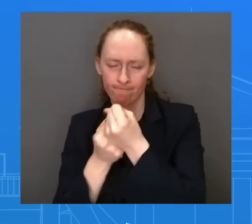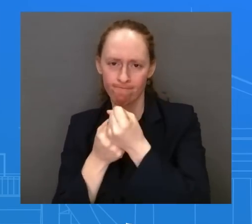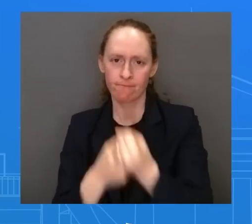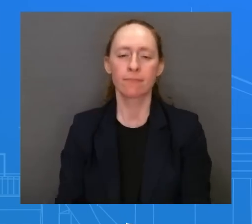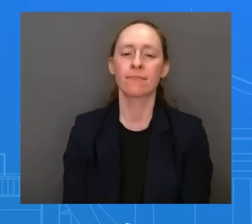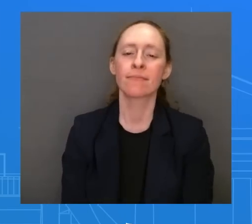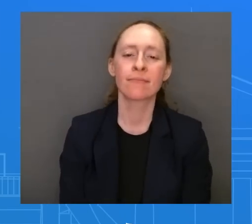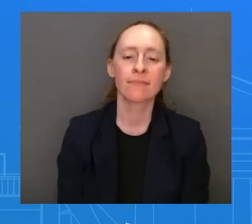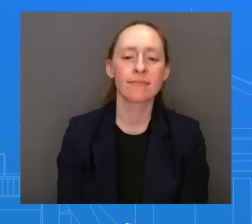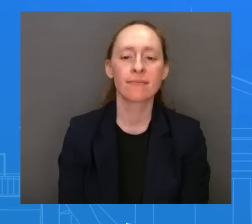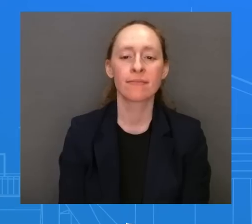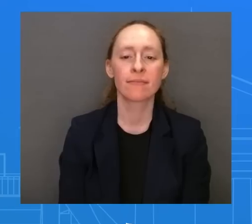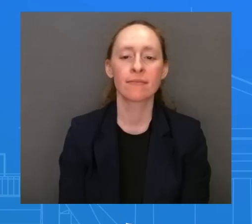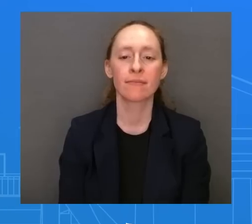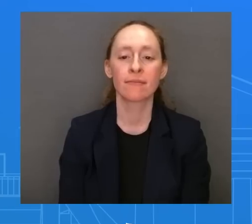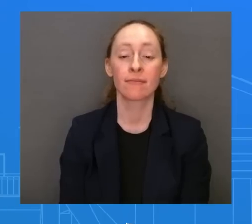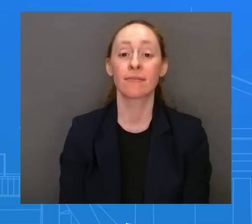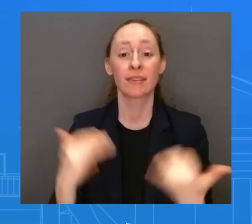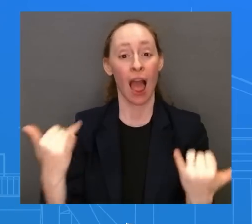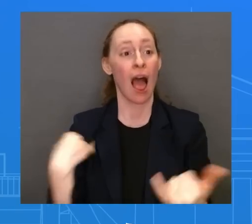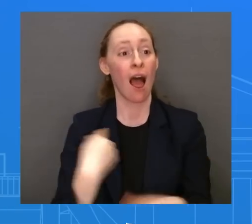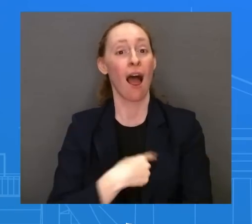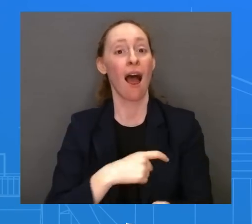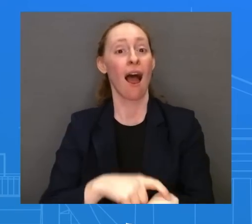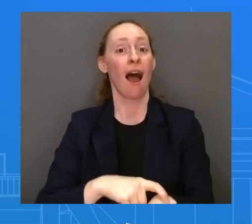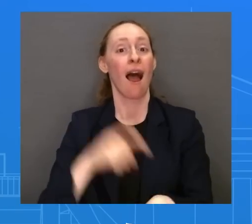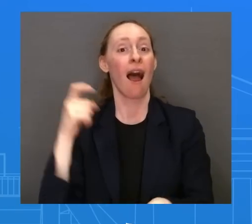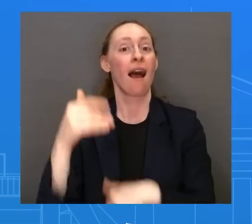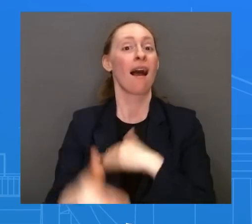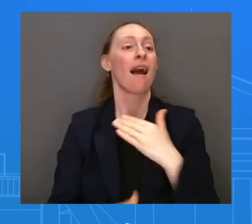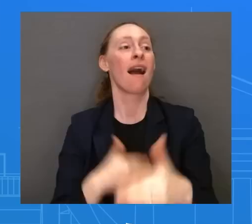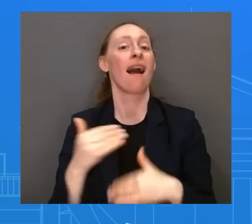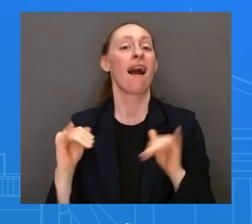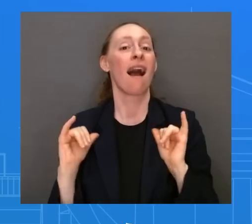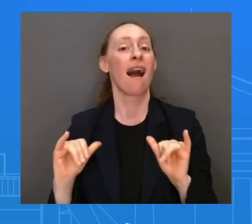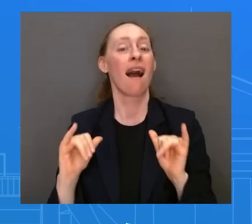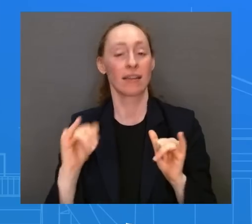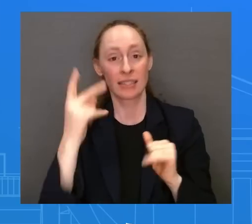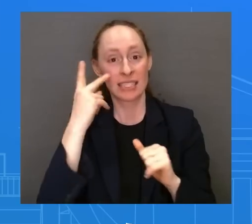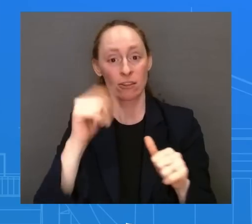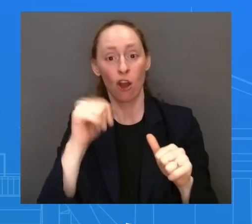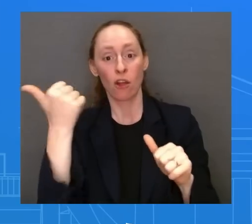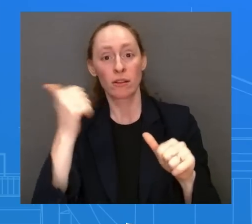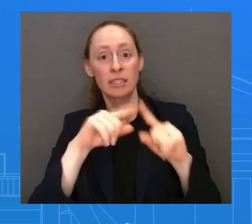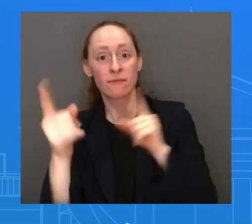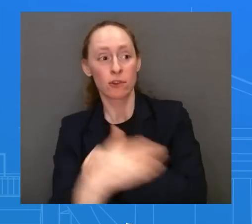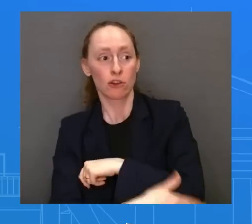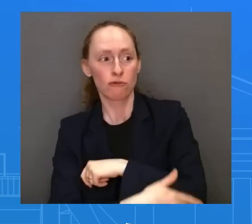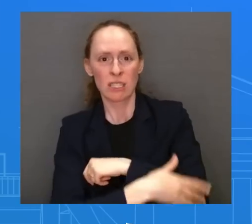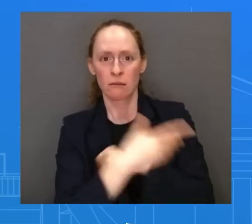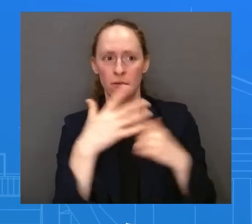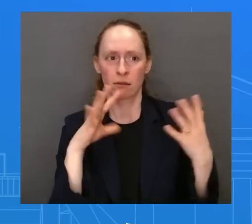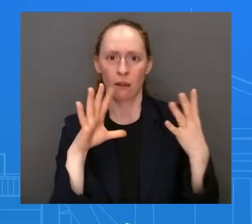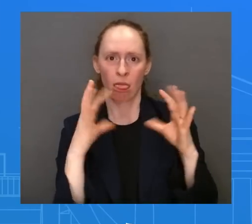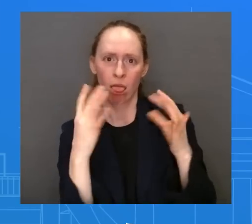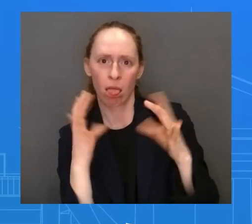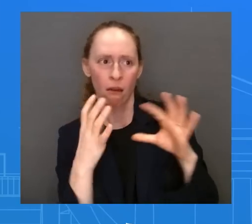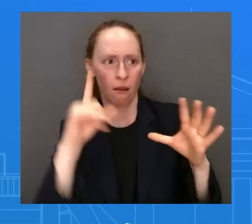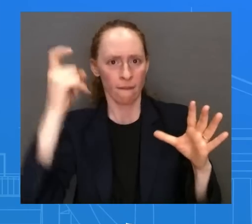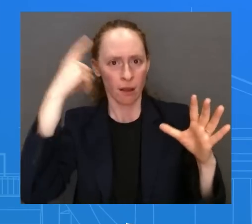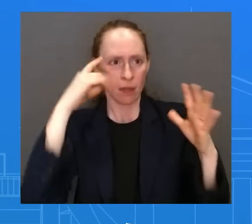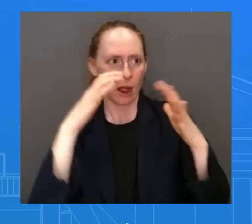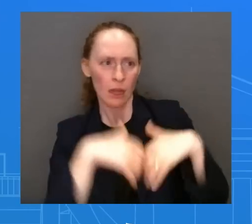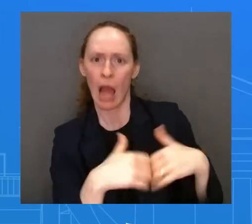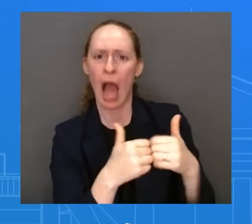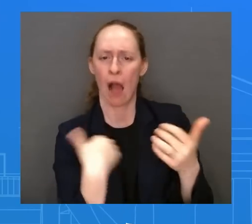undermining that same government and that's a difficult balance to strike but in Ukraine and before that in Ethiopia for